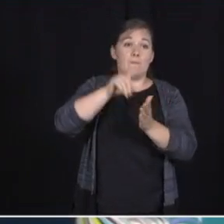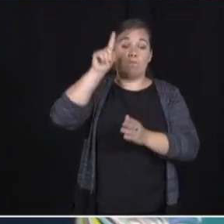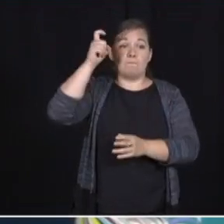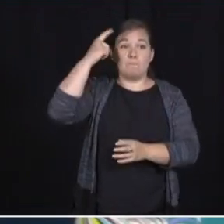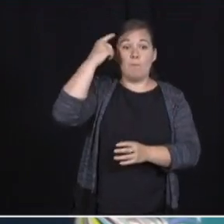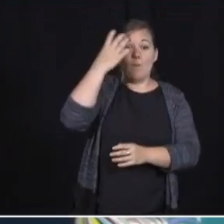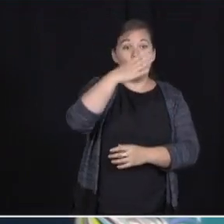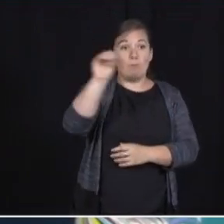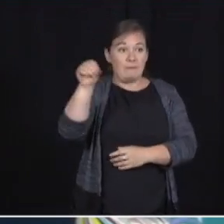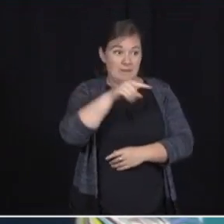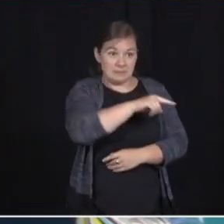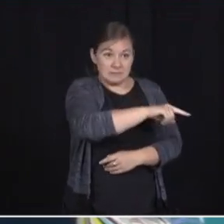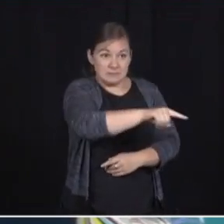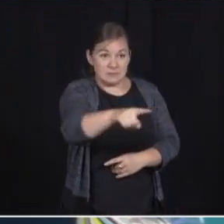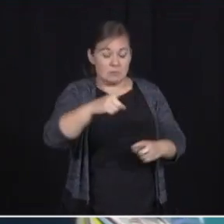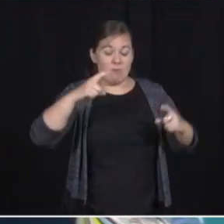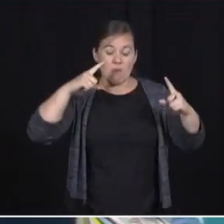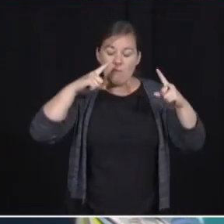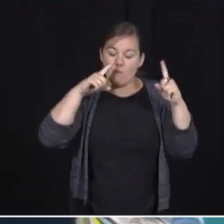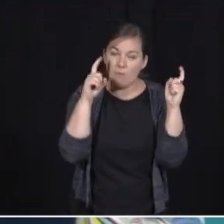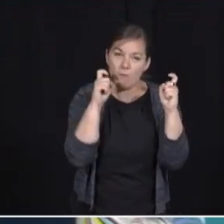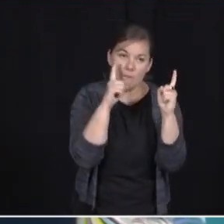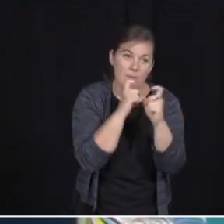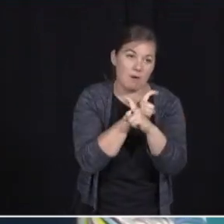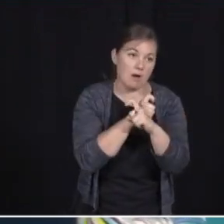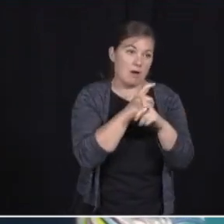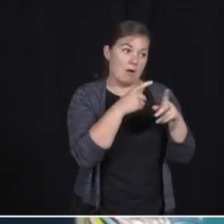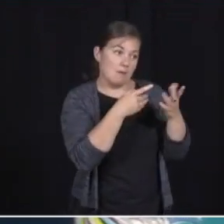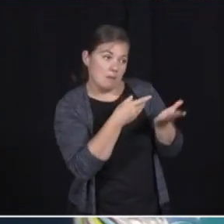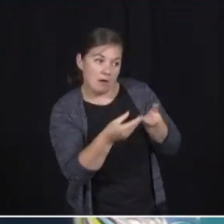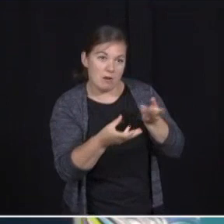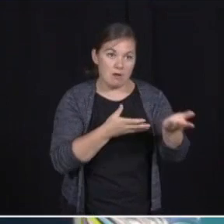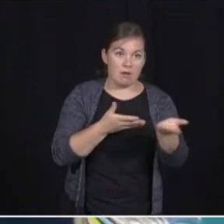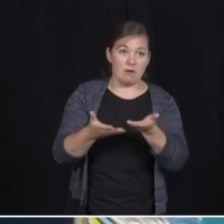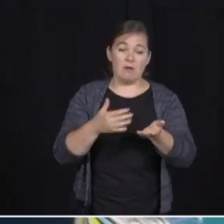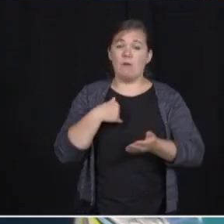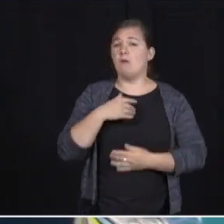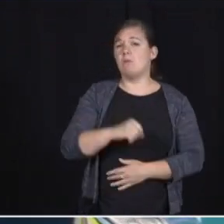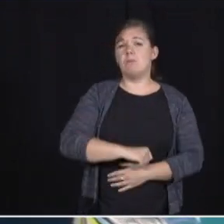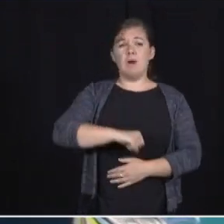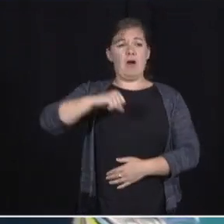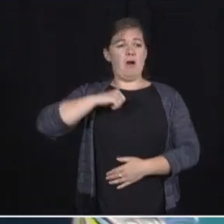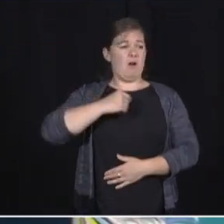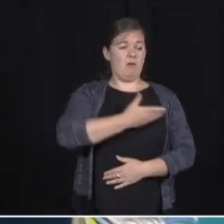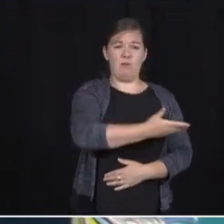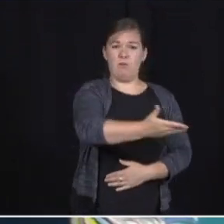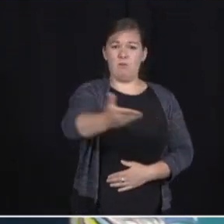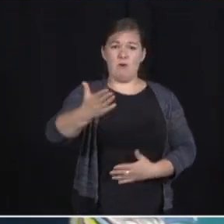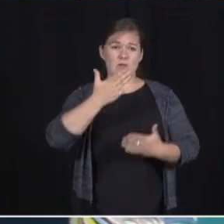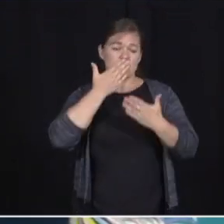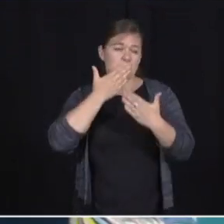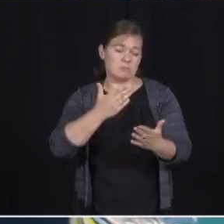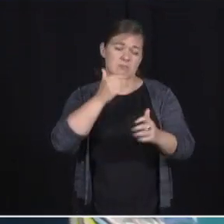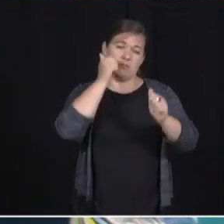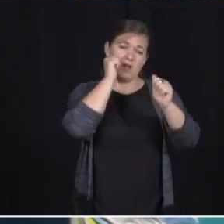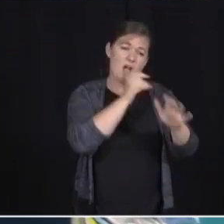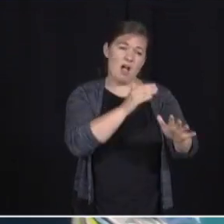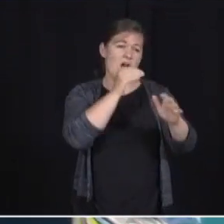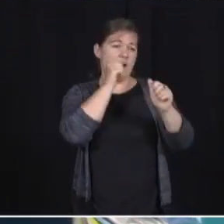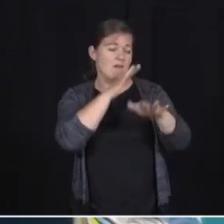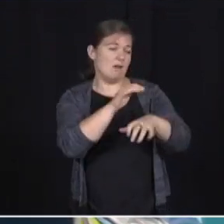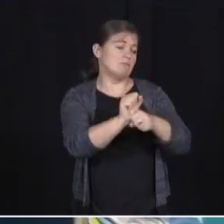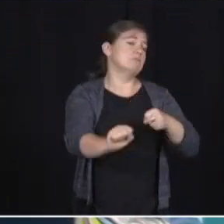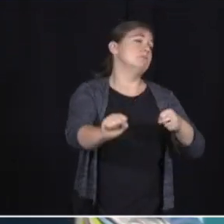a high degree of complexity, and I'm very proud of, and a big thank you to all those who are day in, day out, keeping our province safe.